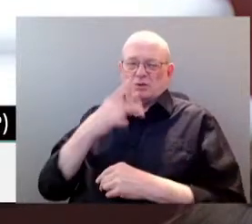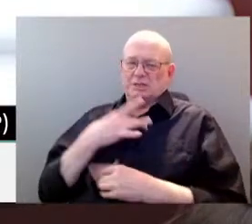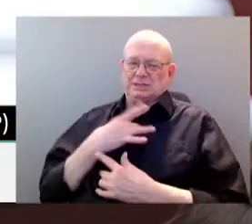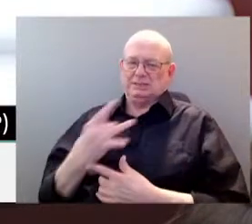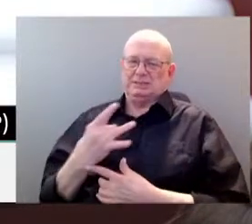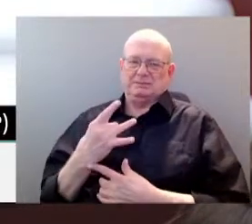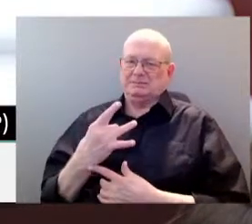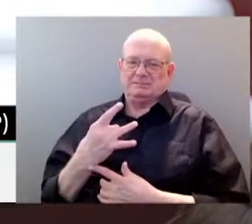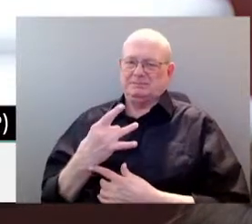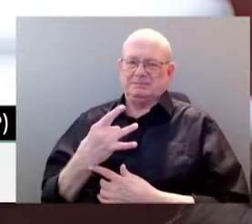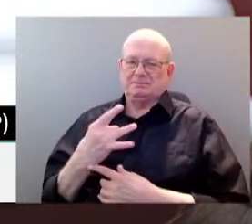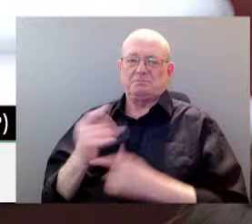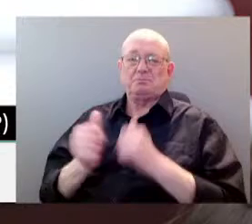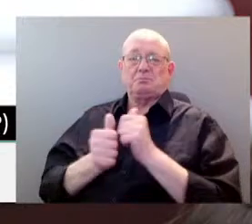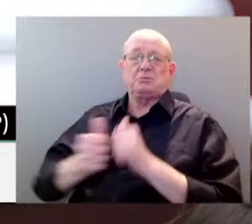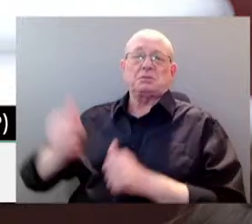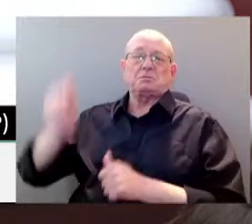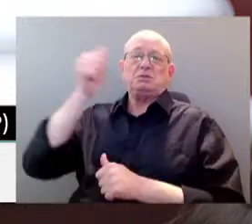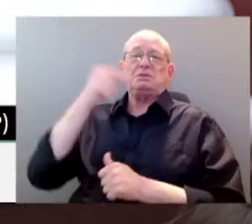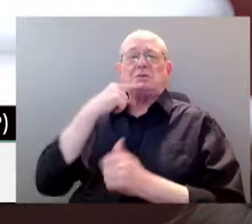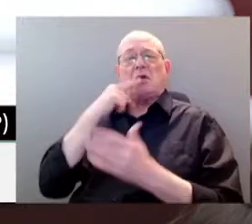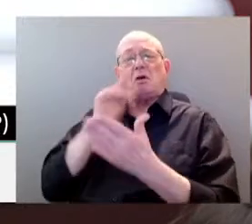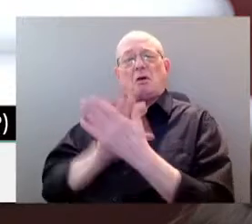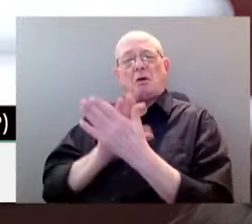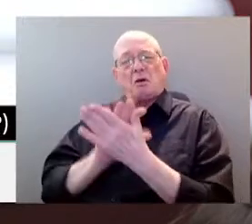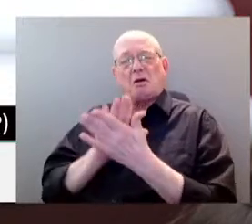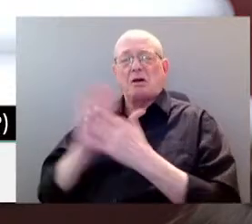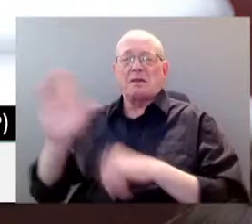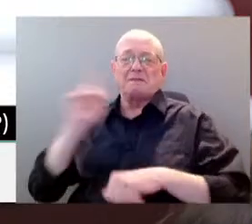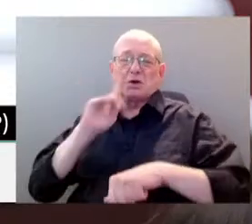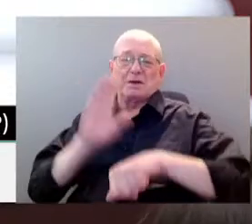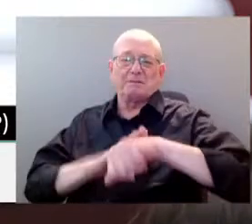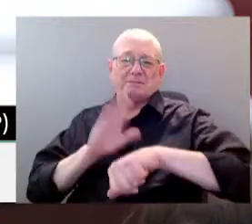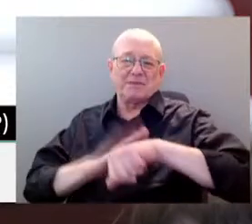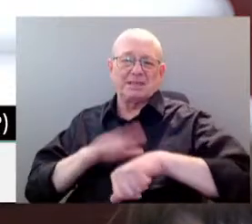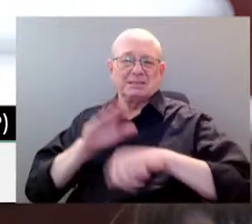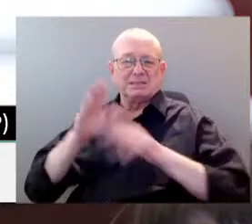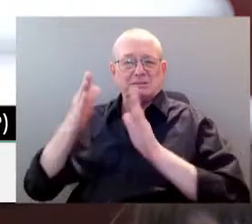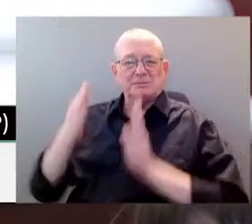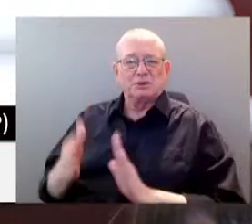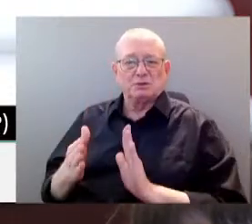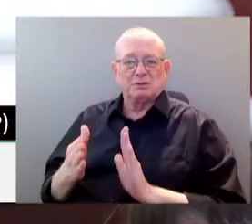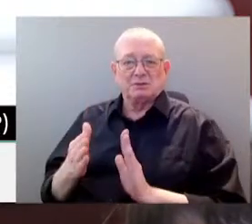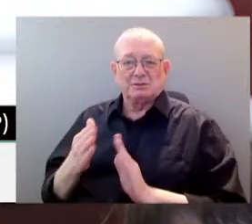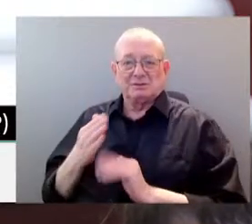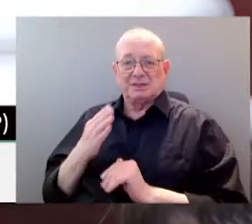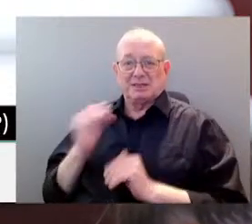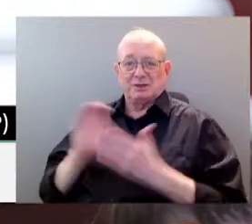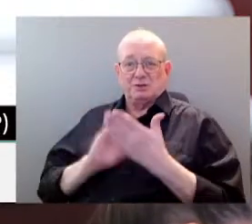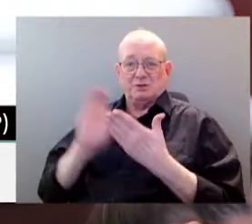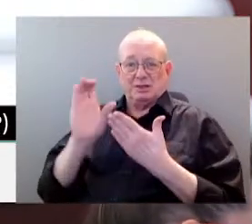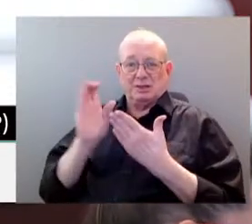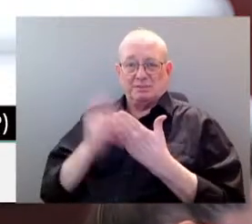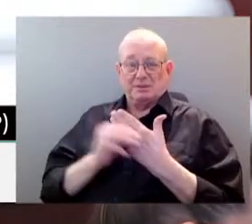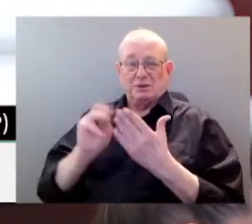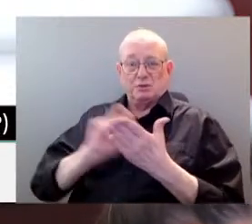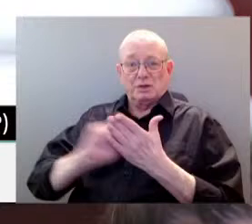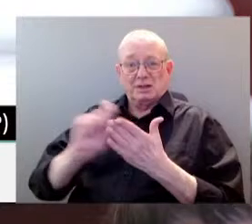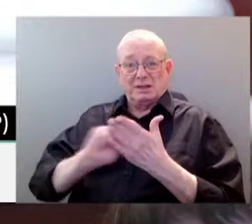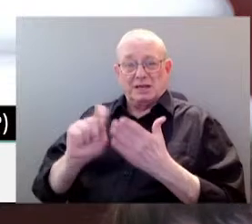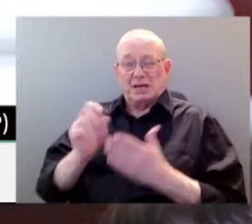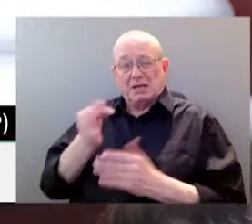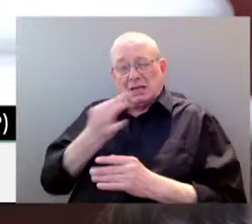albertans deserve a curriculum that is written by experts designed to ensure the best possible education outcomes for Alberta's